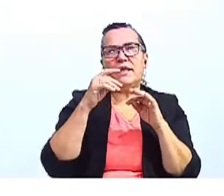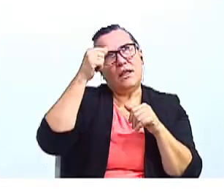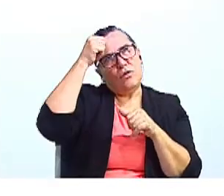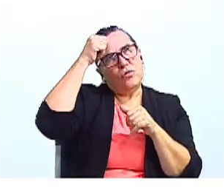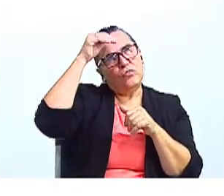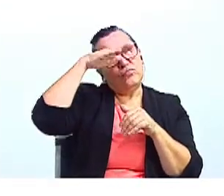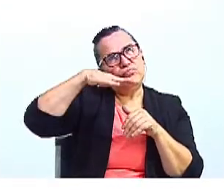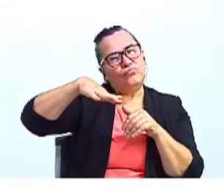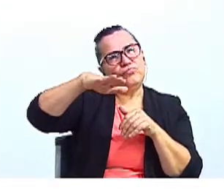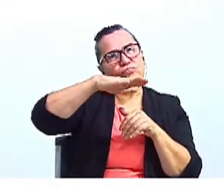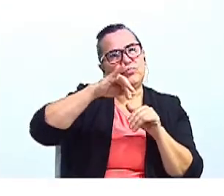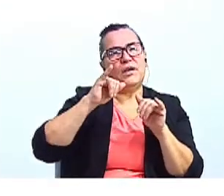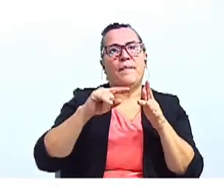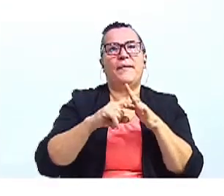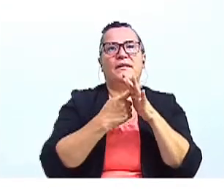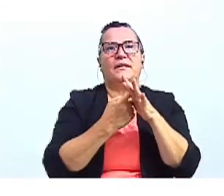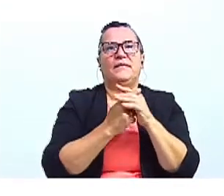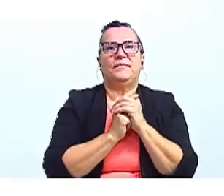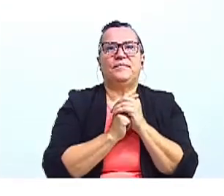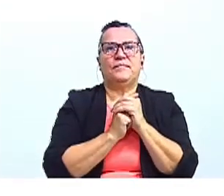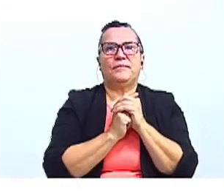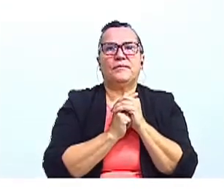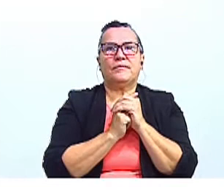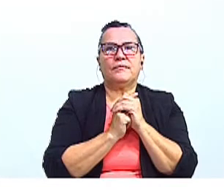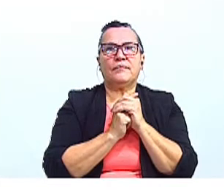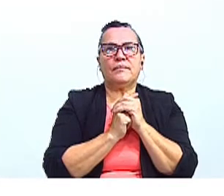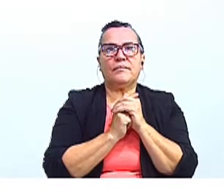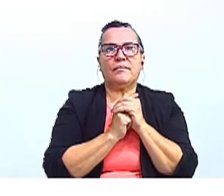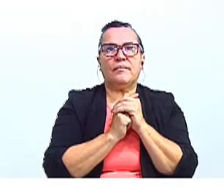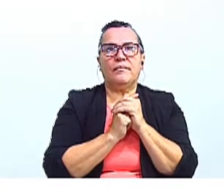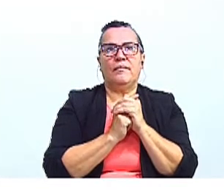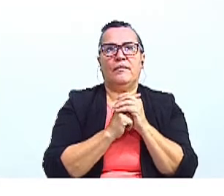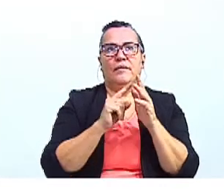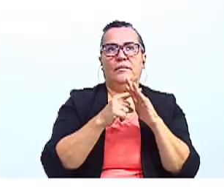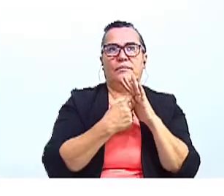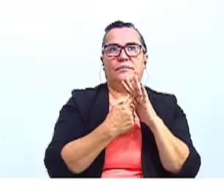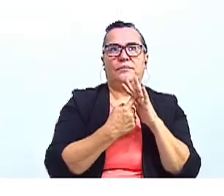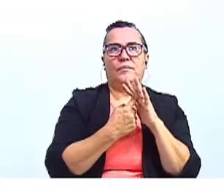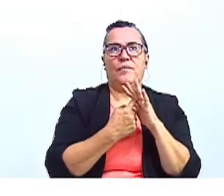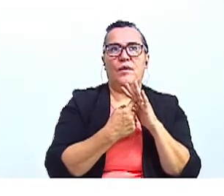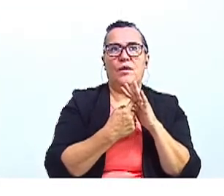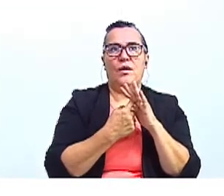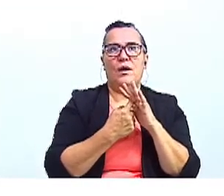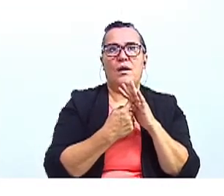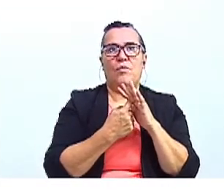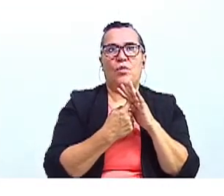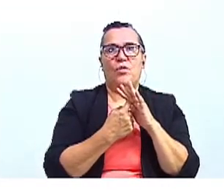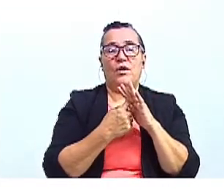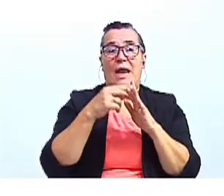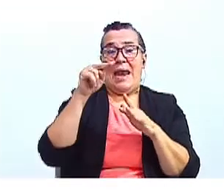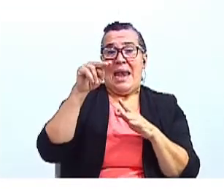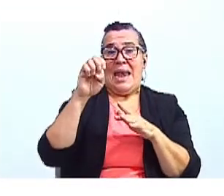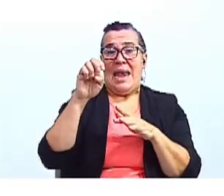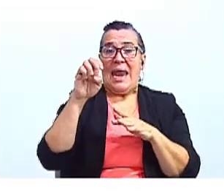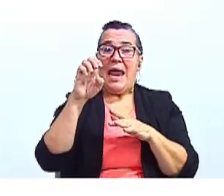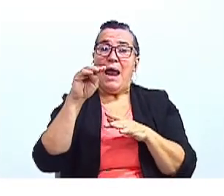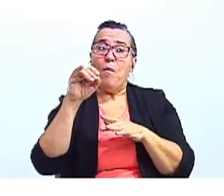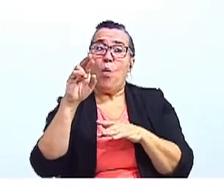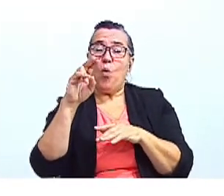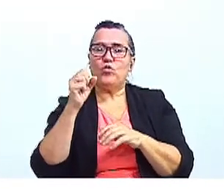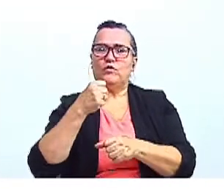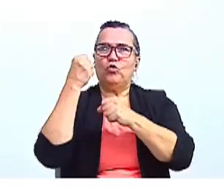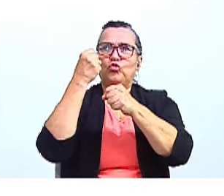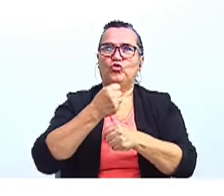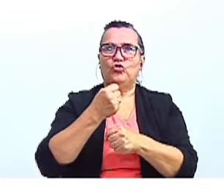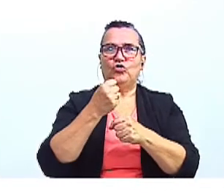meaning. So let's start. It says, paragraph number 1. The Nemours Foundation defines